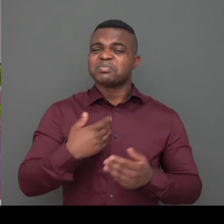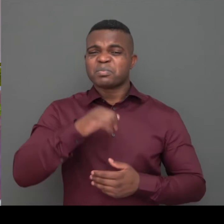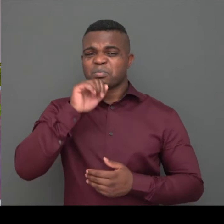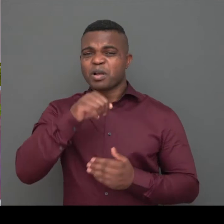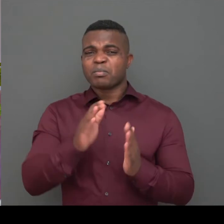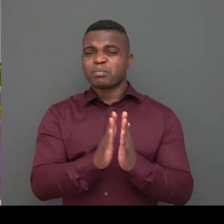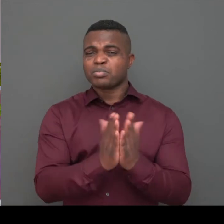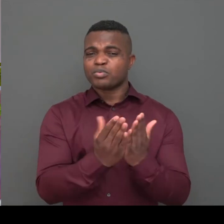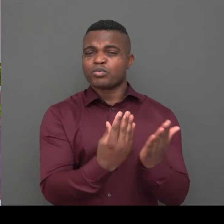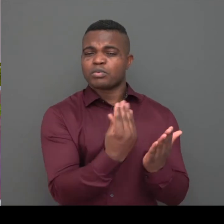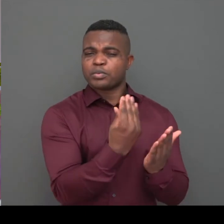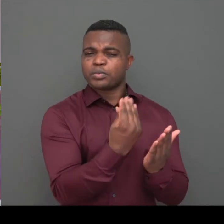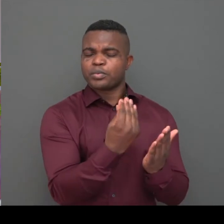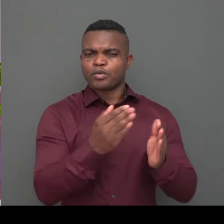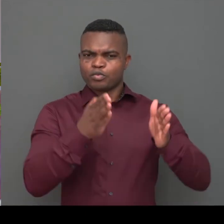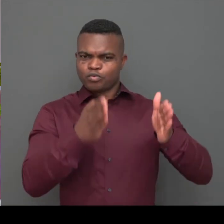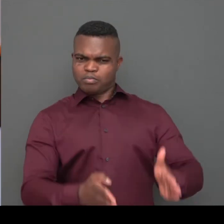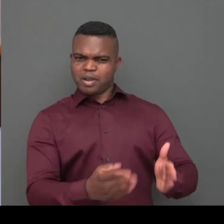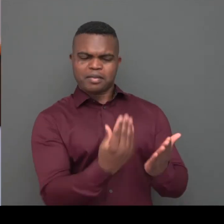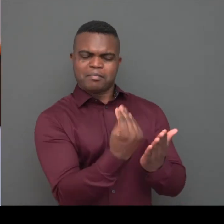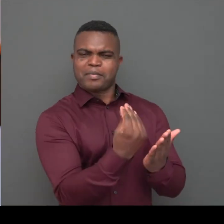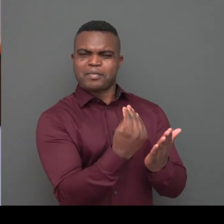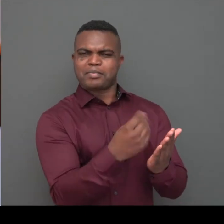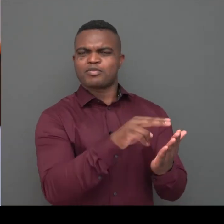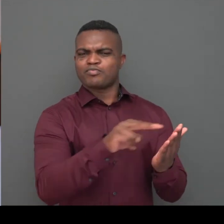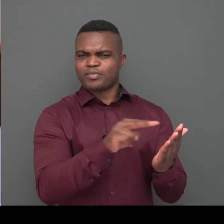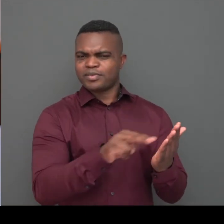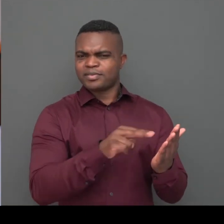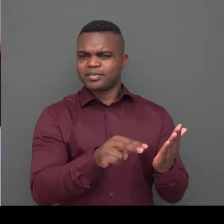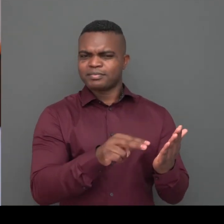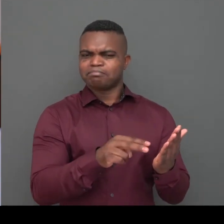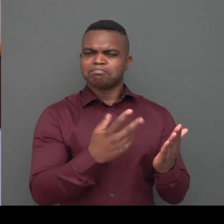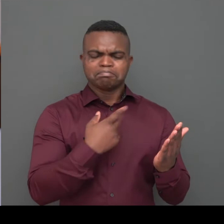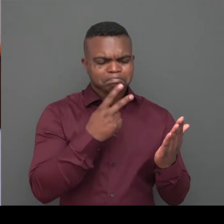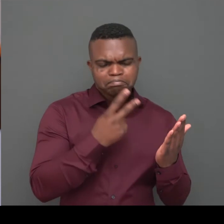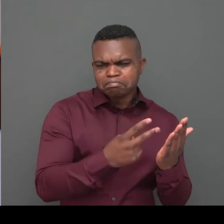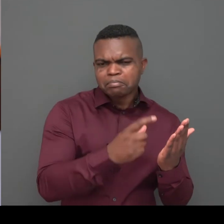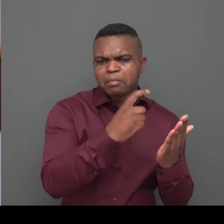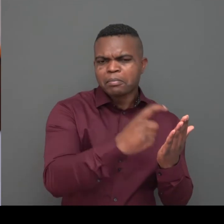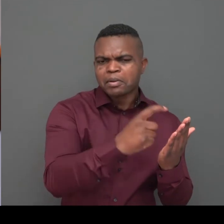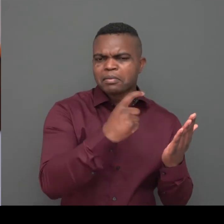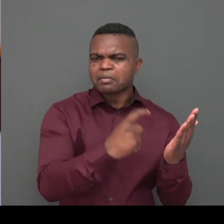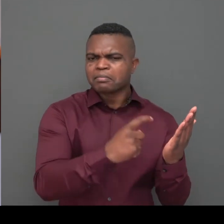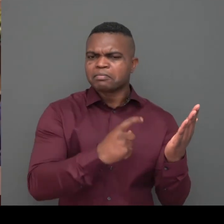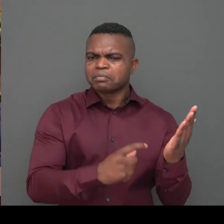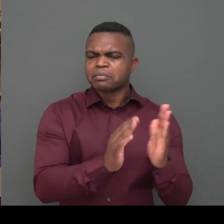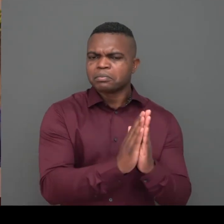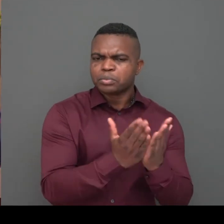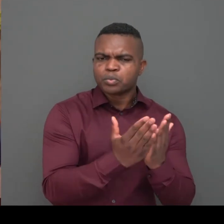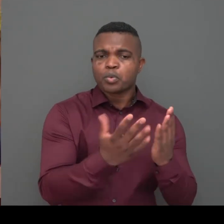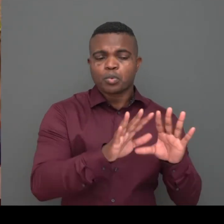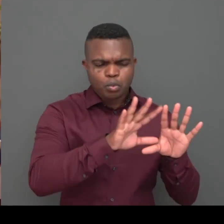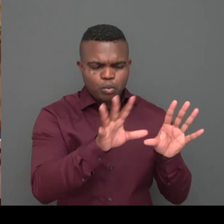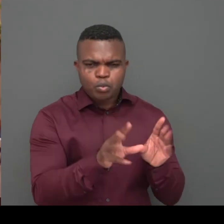books. I listen to the book itself with a real human reader, but if I need to use a particular paragraph in the book, or take a whole